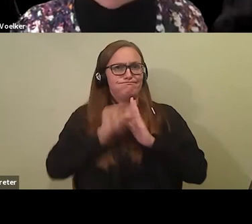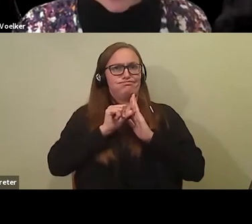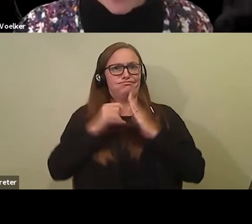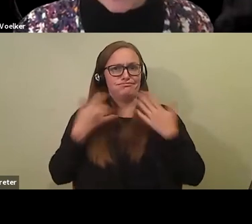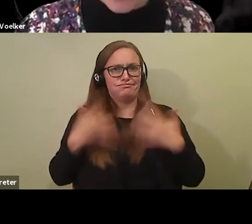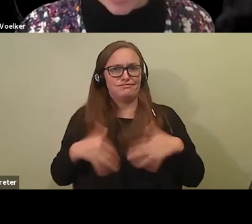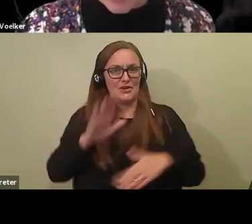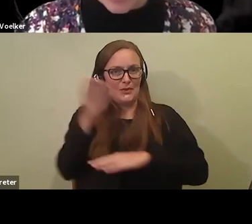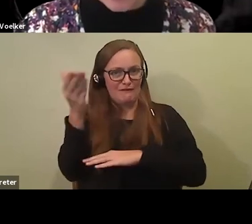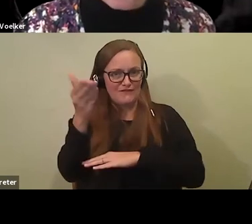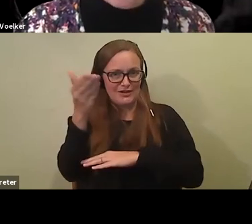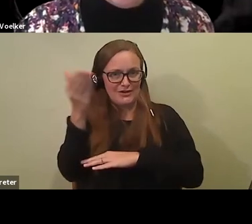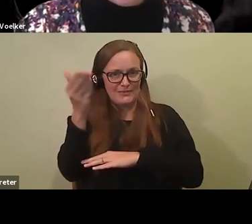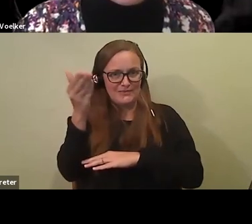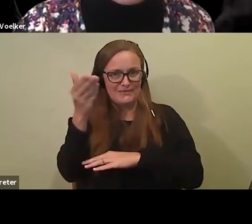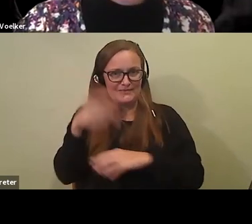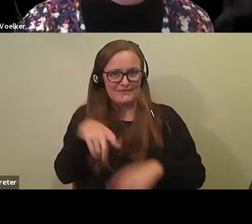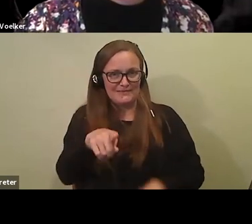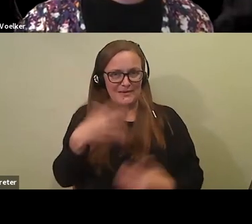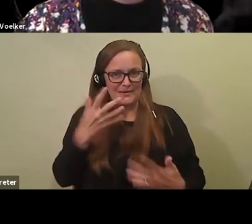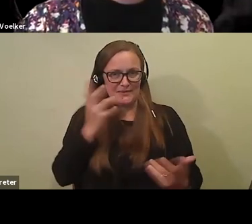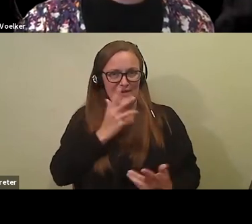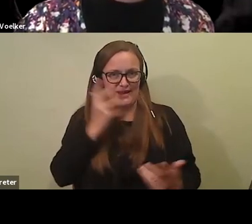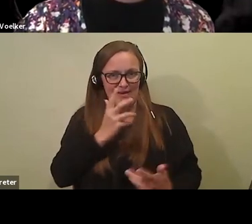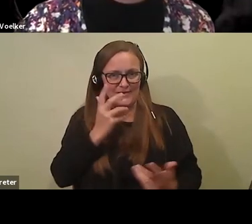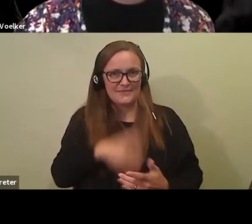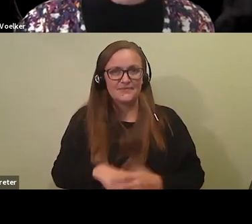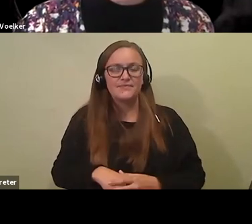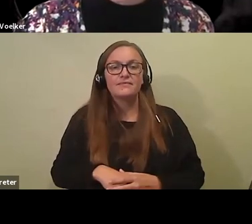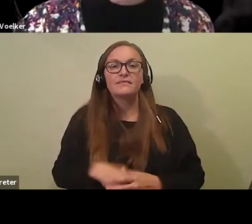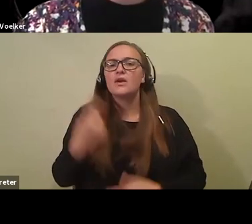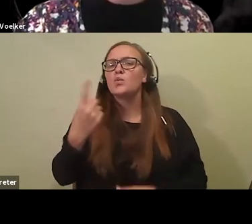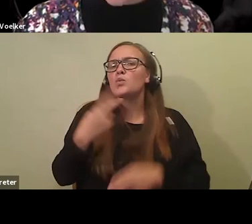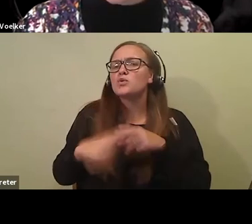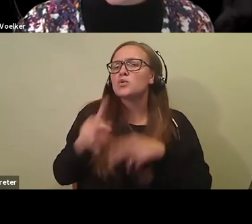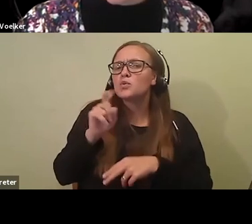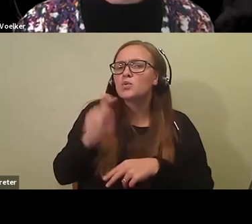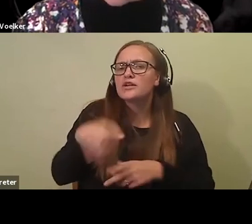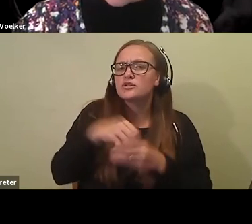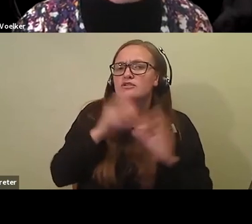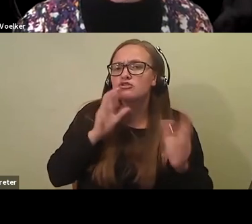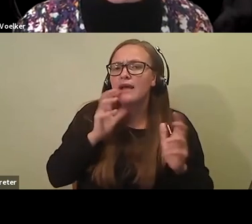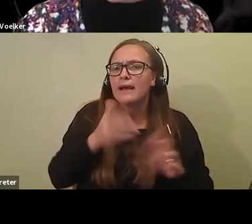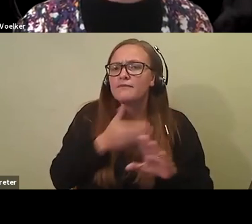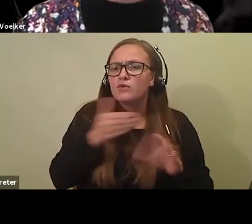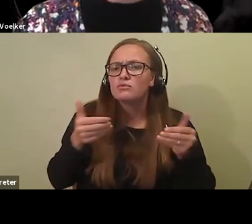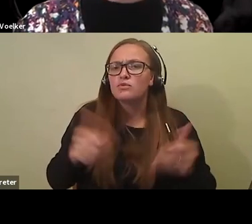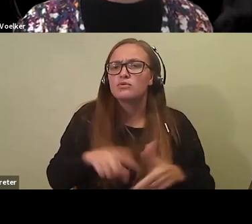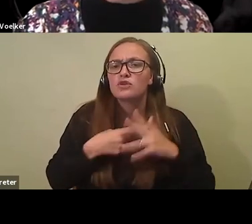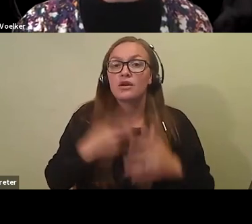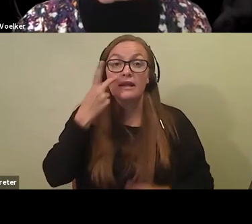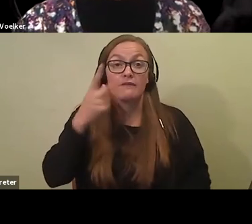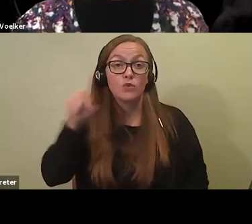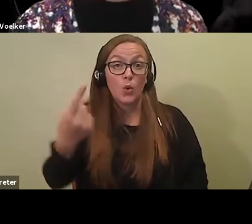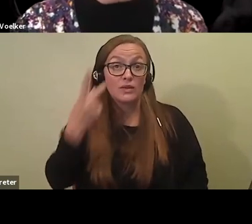video presentation there. So one quick question I see in the chat before we get started. If you're only seeing the